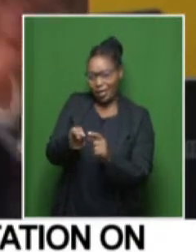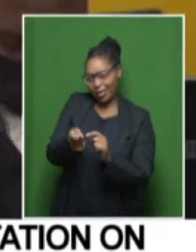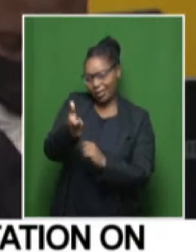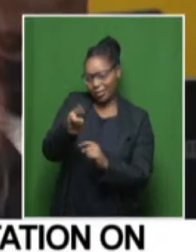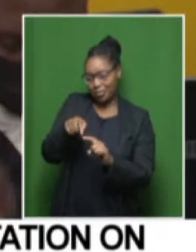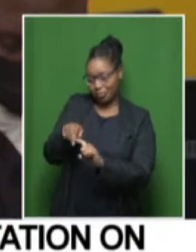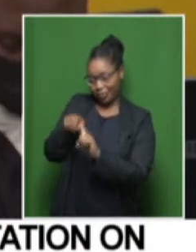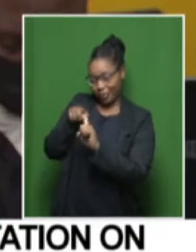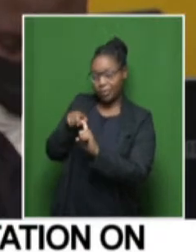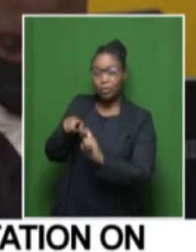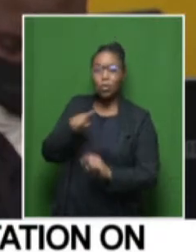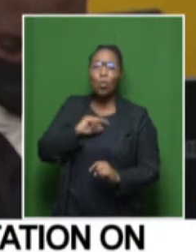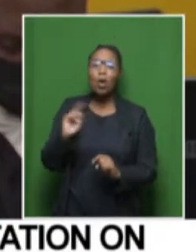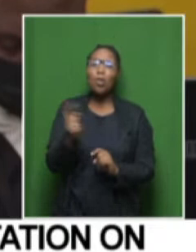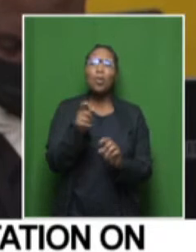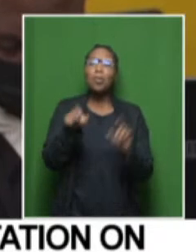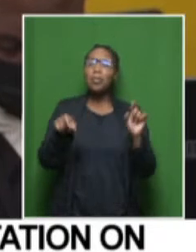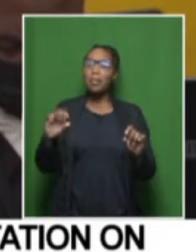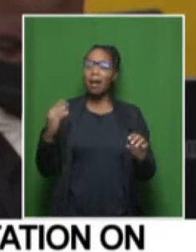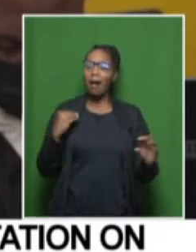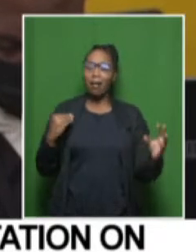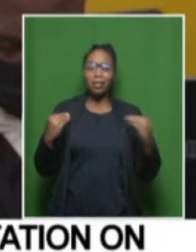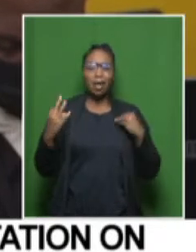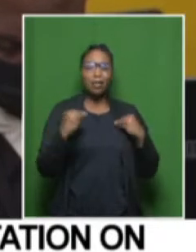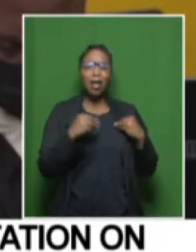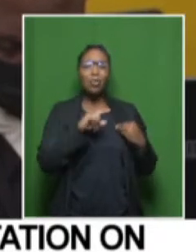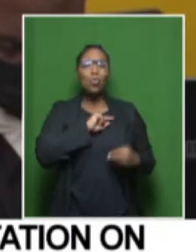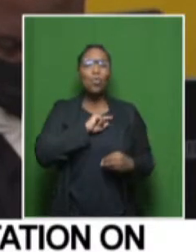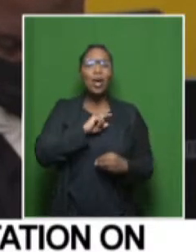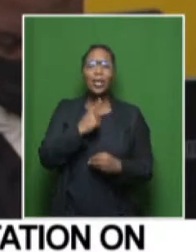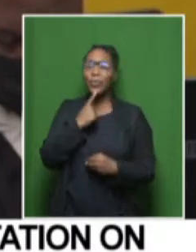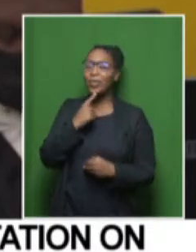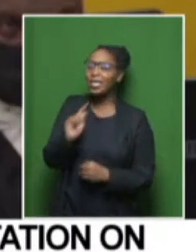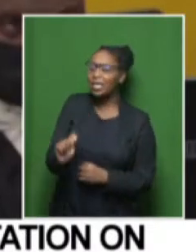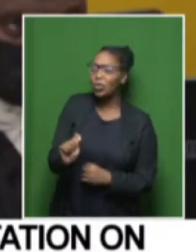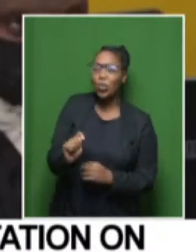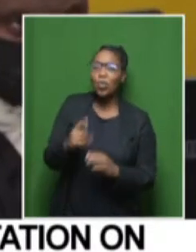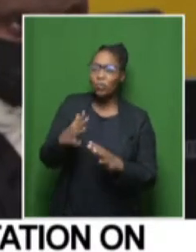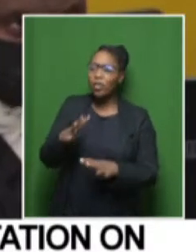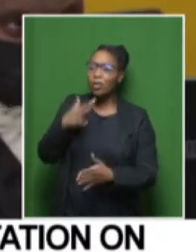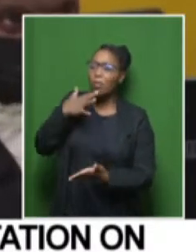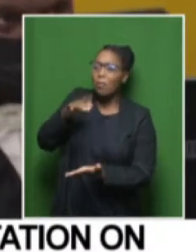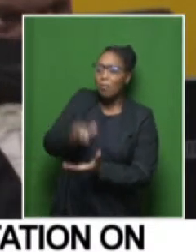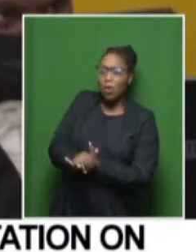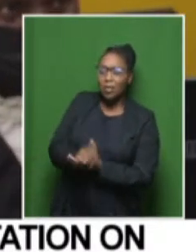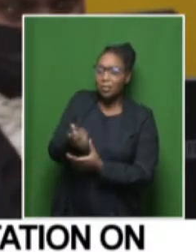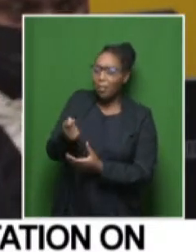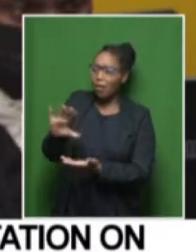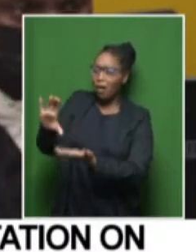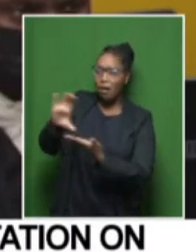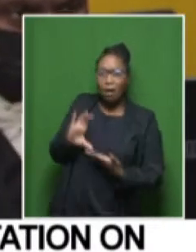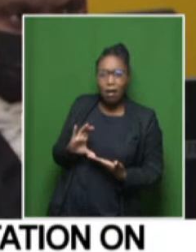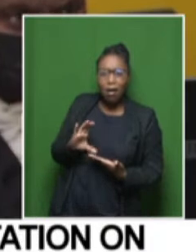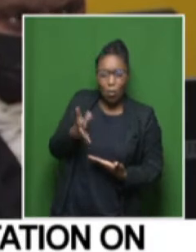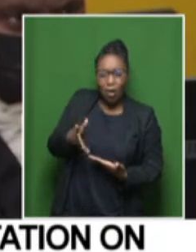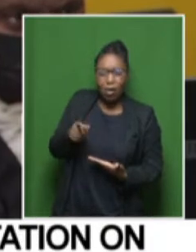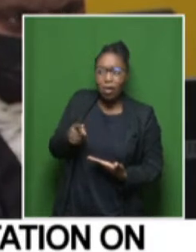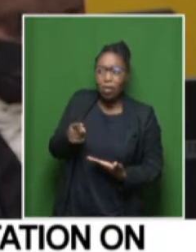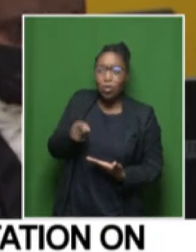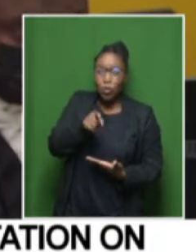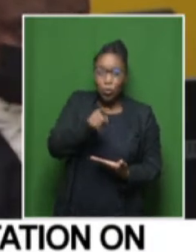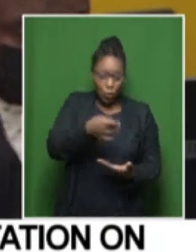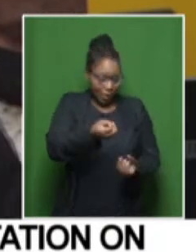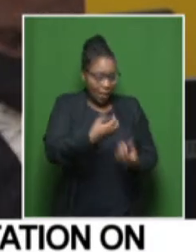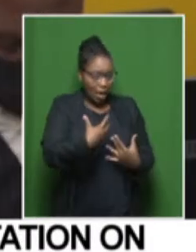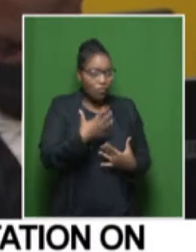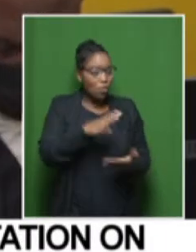There's a Utito promised us, are you going to give us? No, I can't give